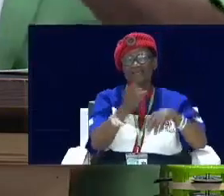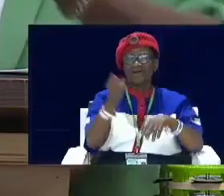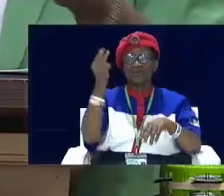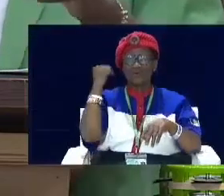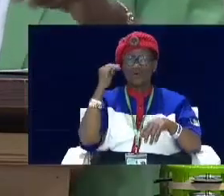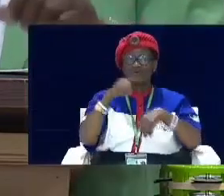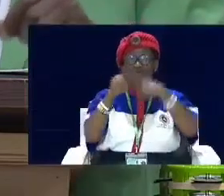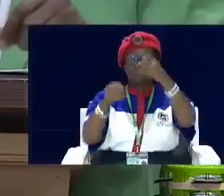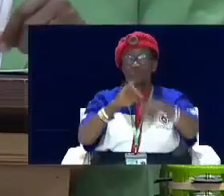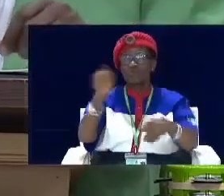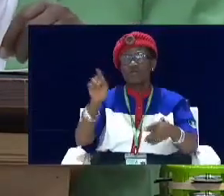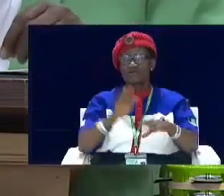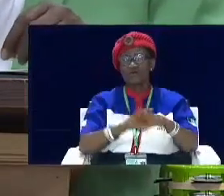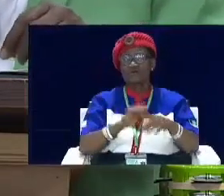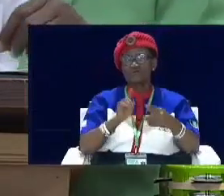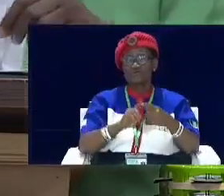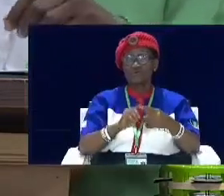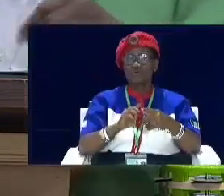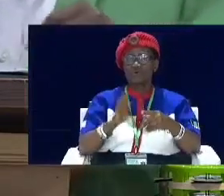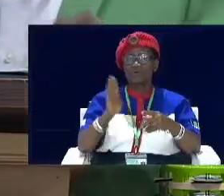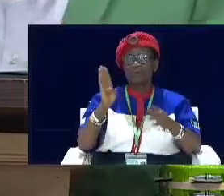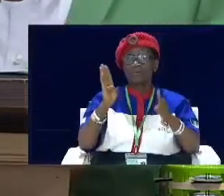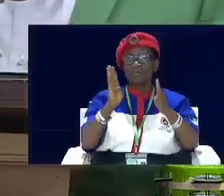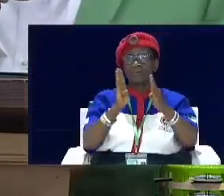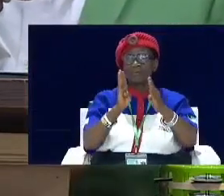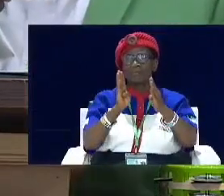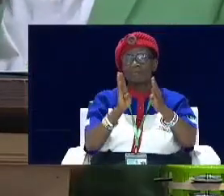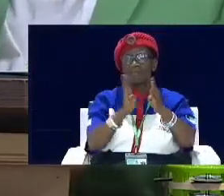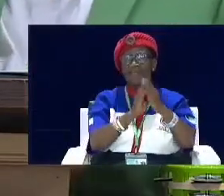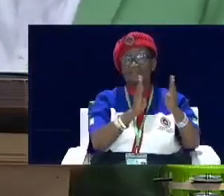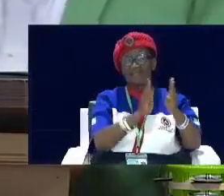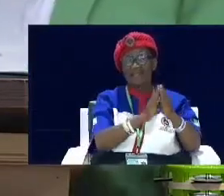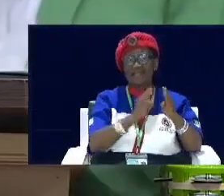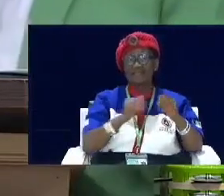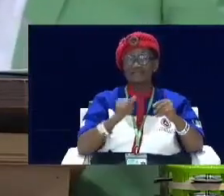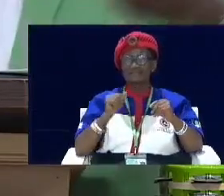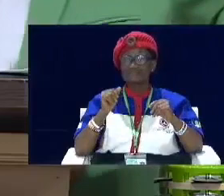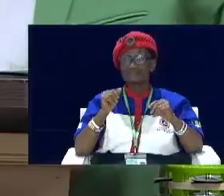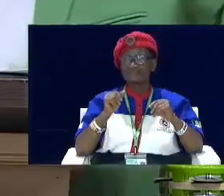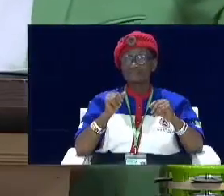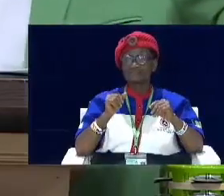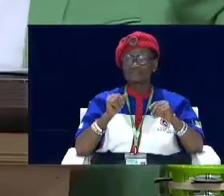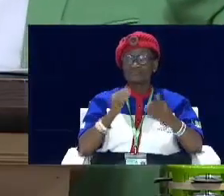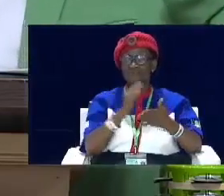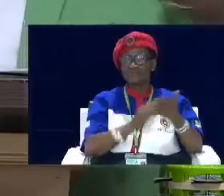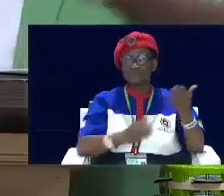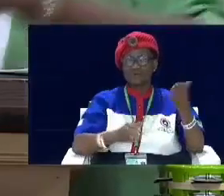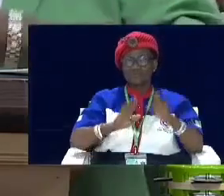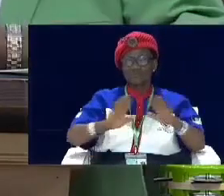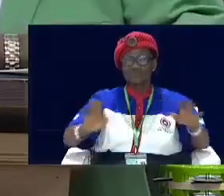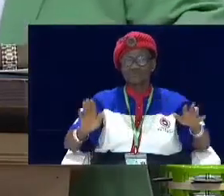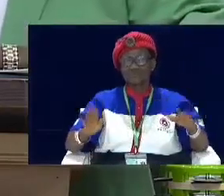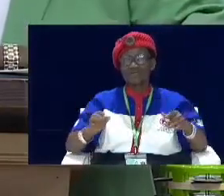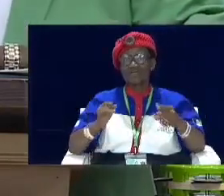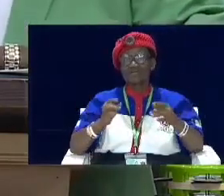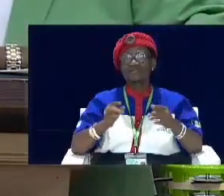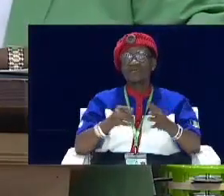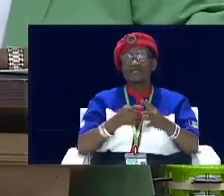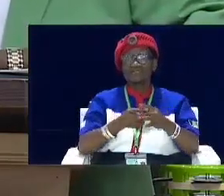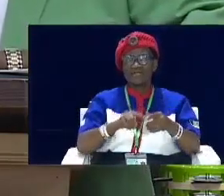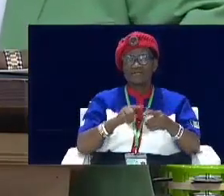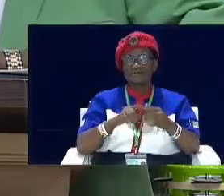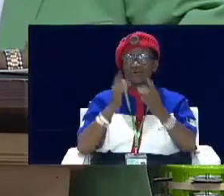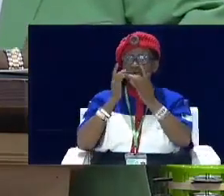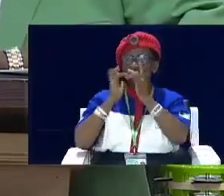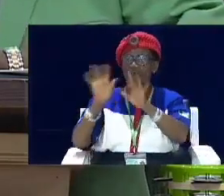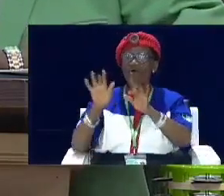was going on to Bethel. Pe bi Elisha sin pada lo si Betheli. Some children began to mock him. Awon omo kan wa bere si